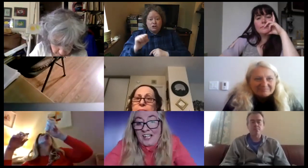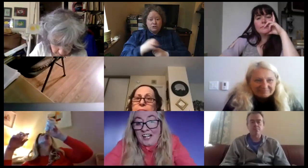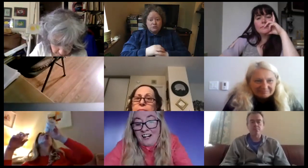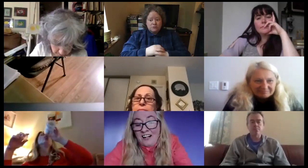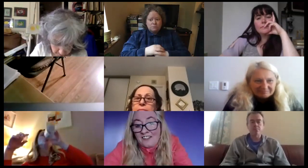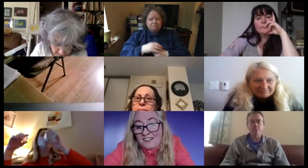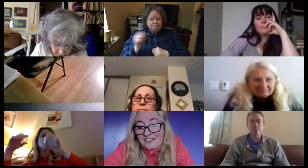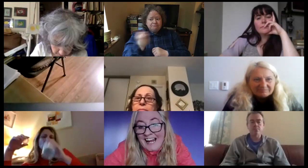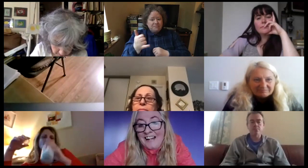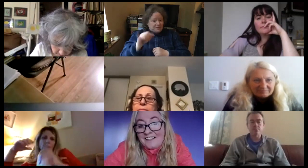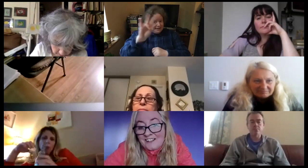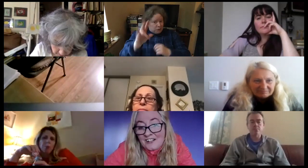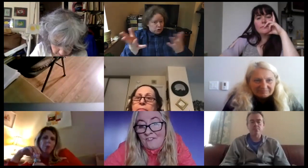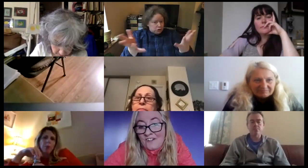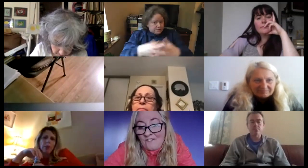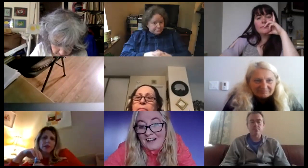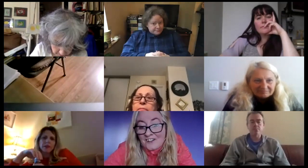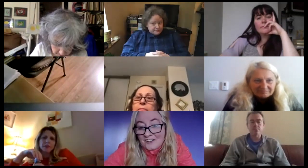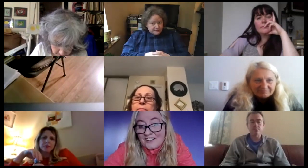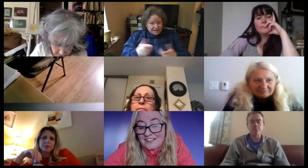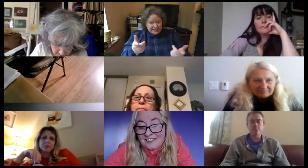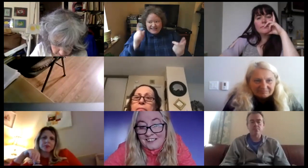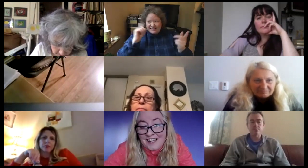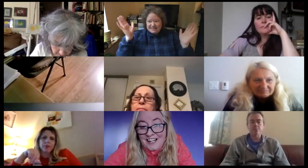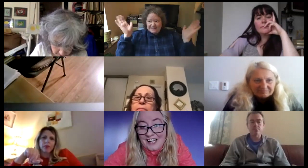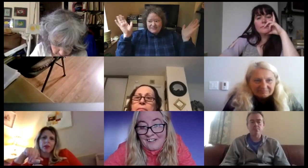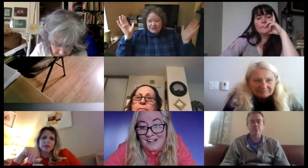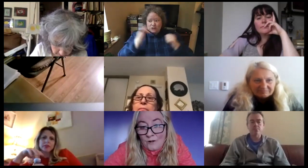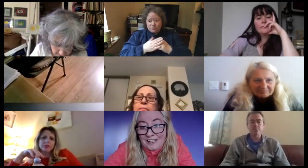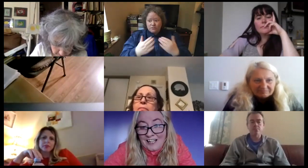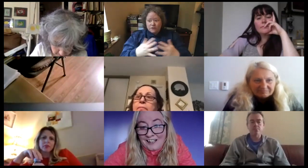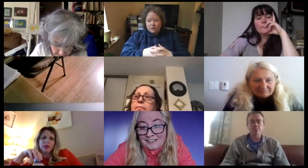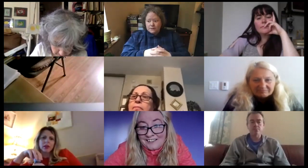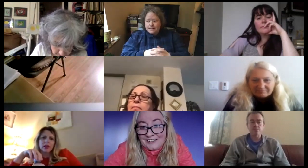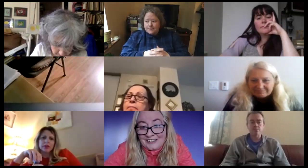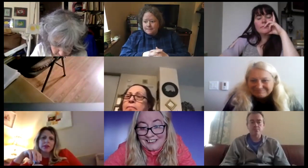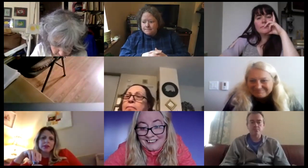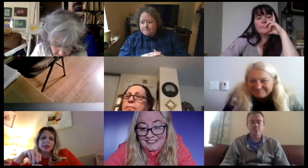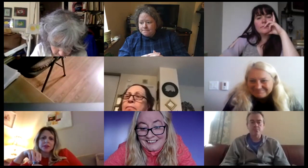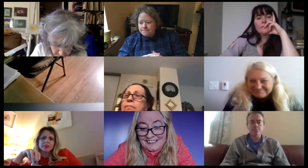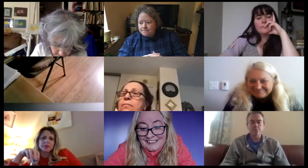So there are 8 different factors that I have outlined.